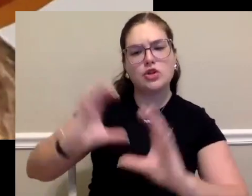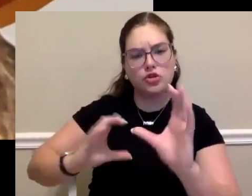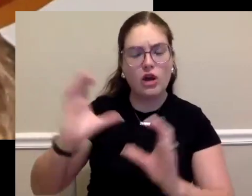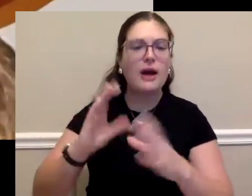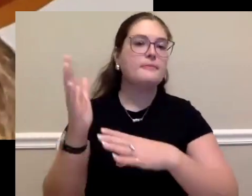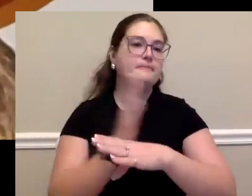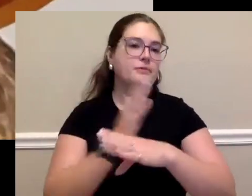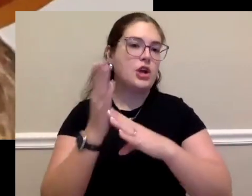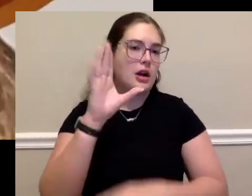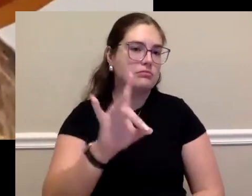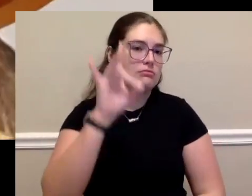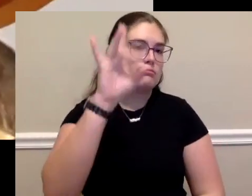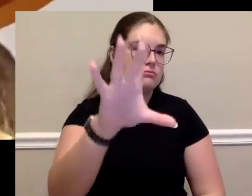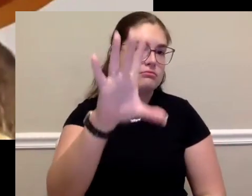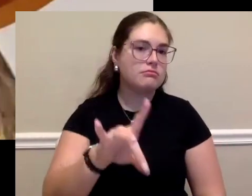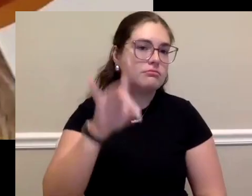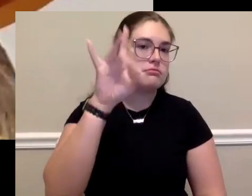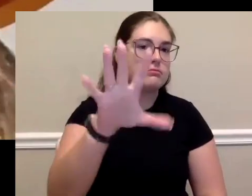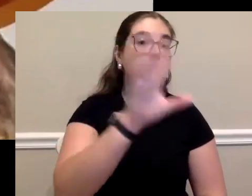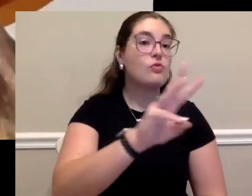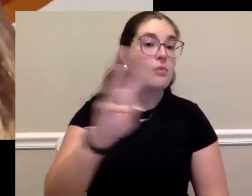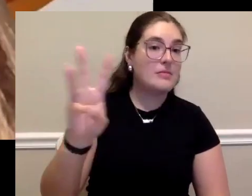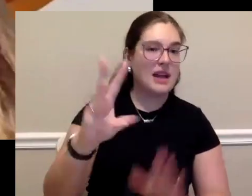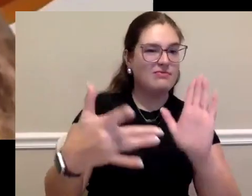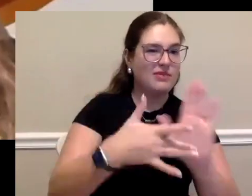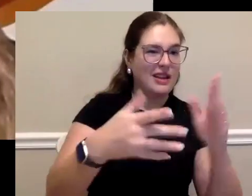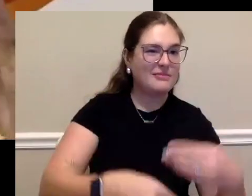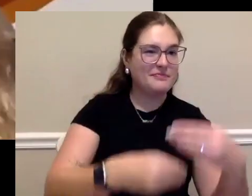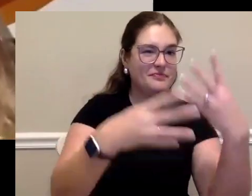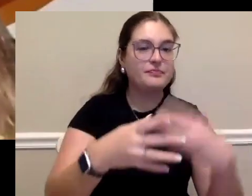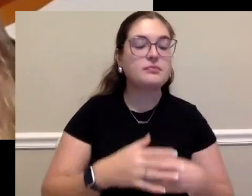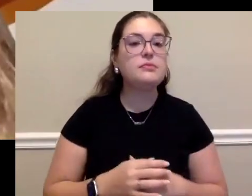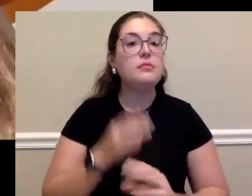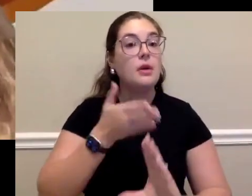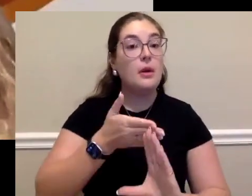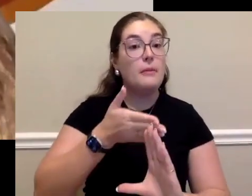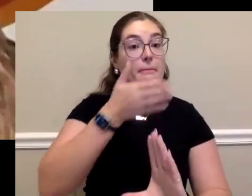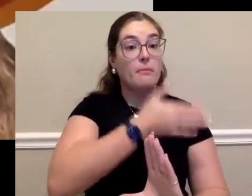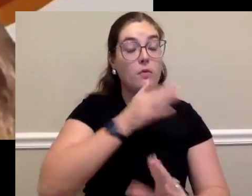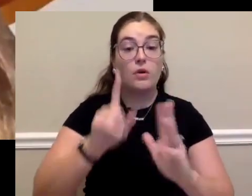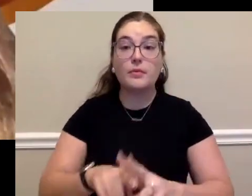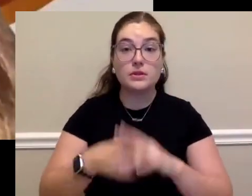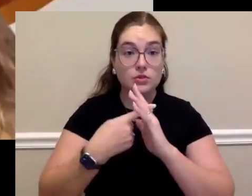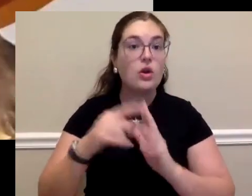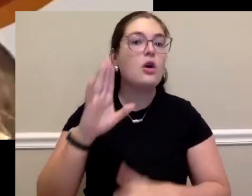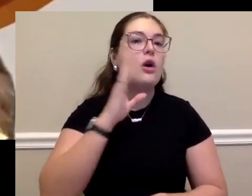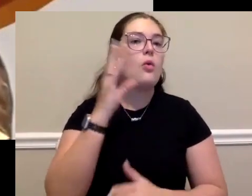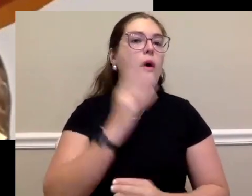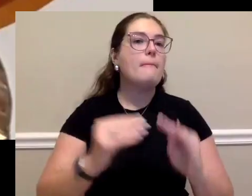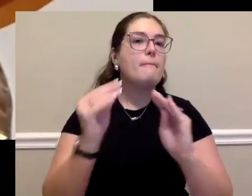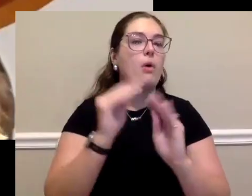helpful links throughout the webinar. Before we start, we would like to share our upcoming training opportunities.